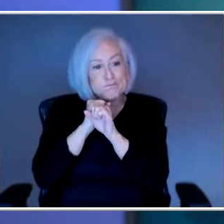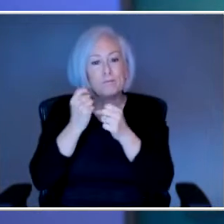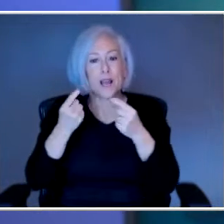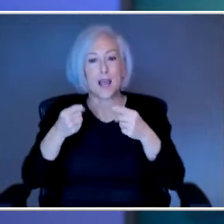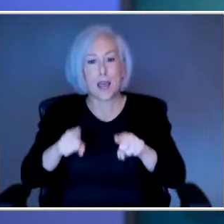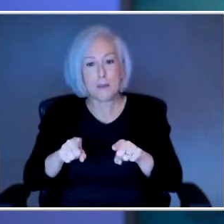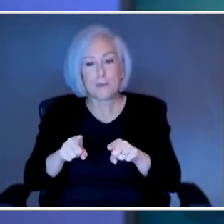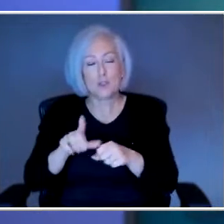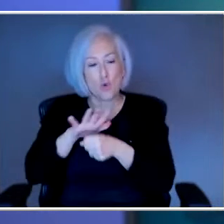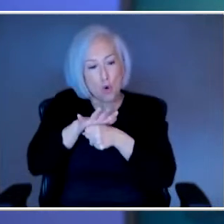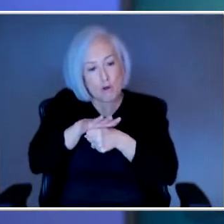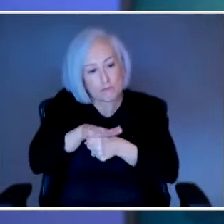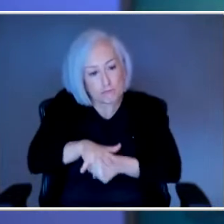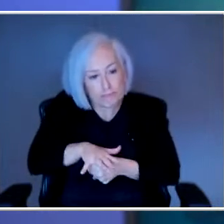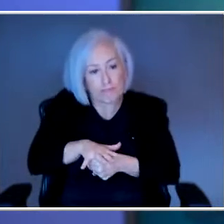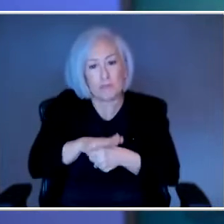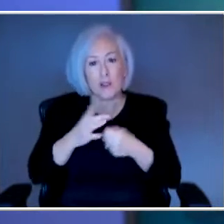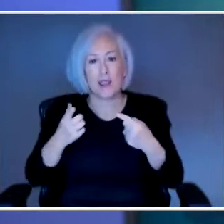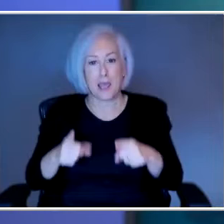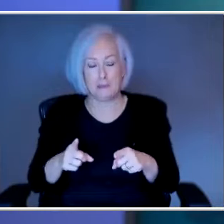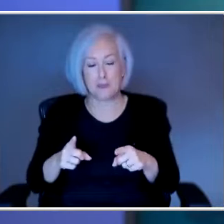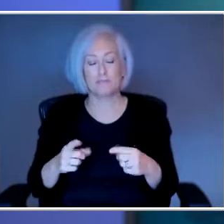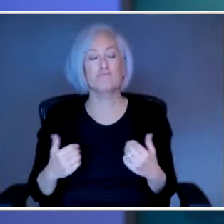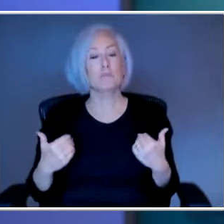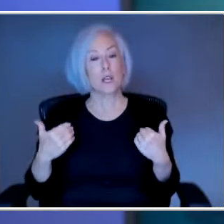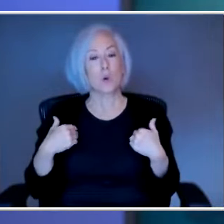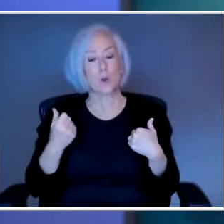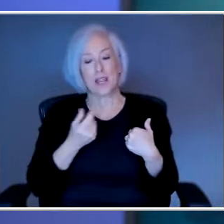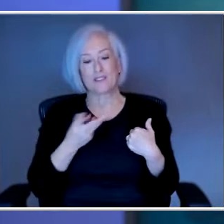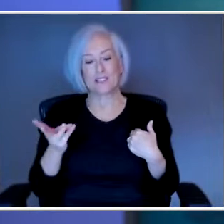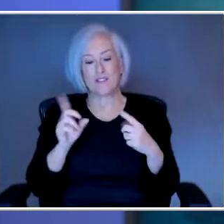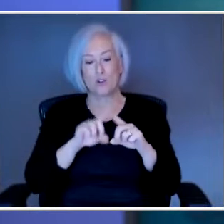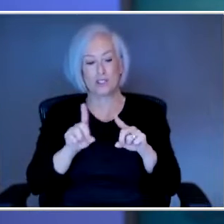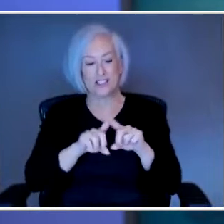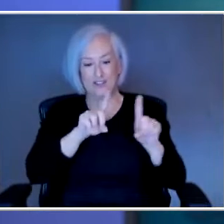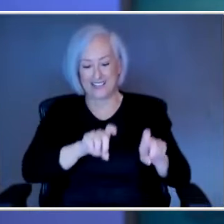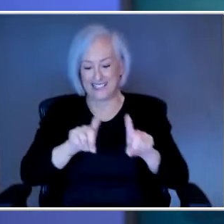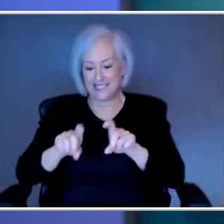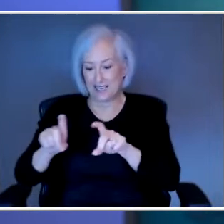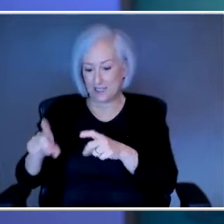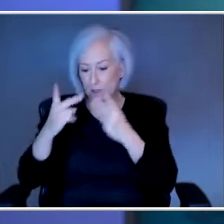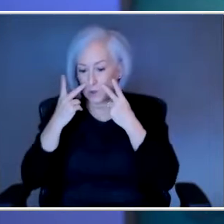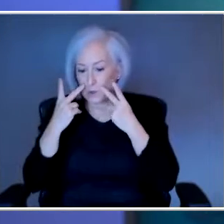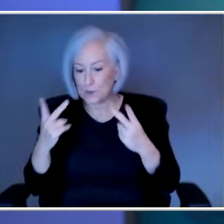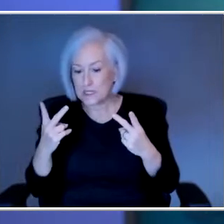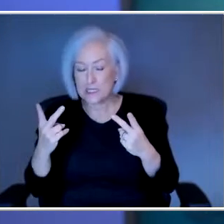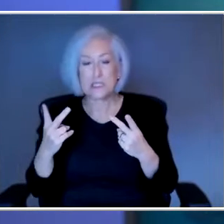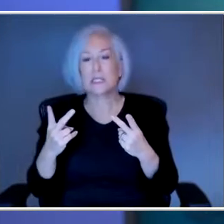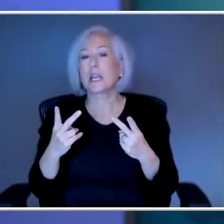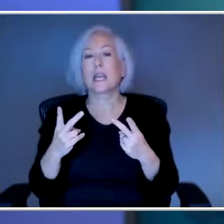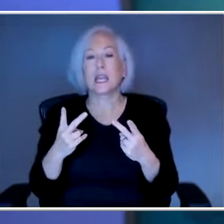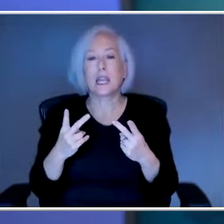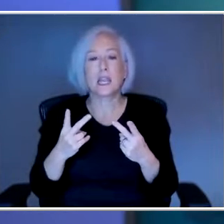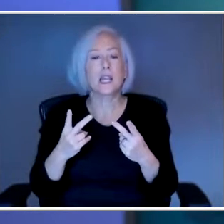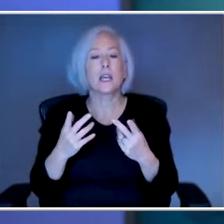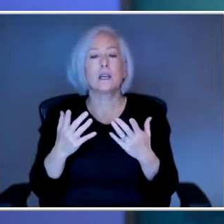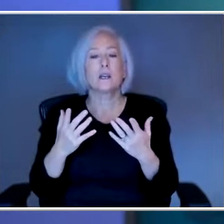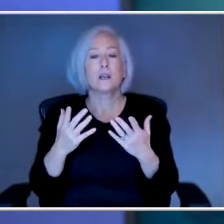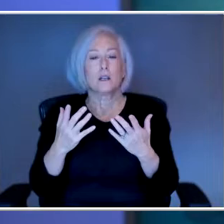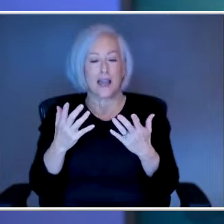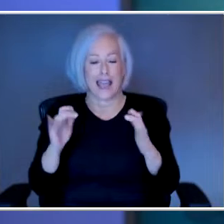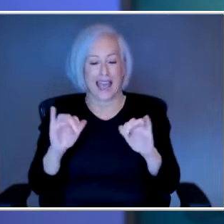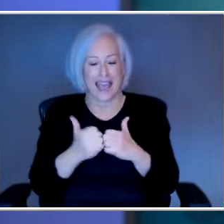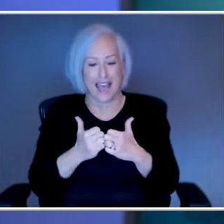exam maneuvers that we'll do. We look at specific symptoms, and sometimes we'll even get tests to look and see how that signal is being